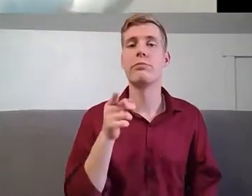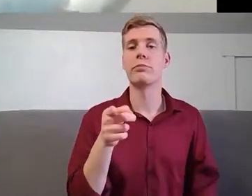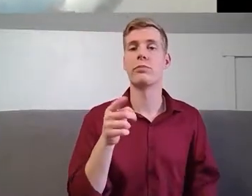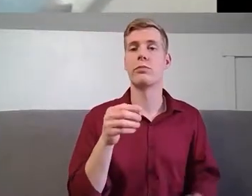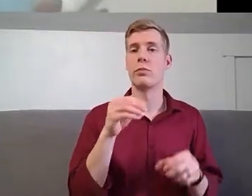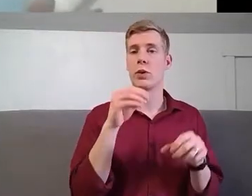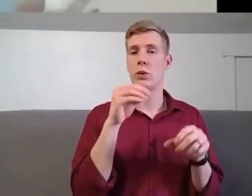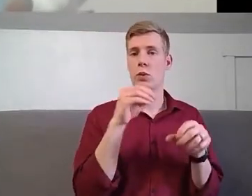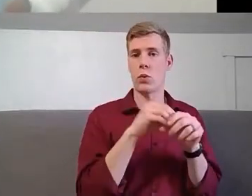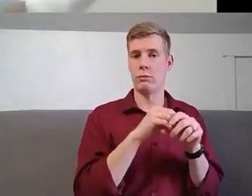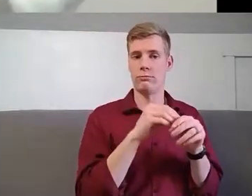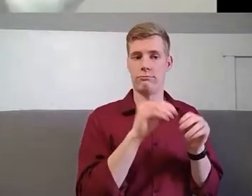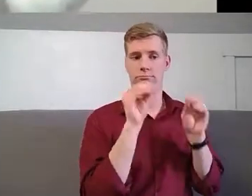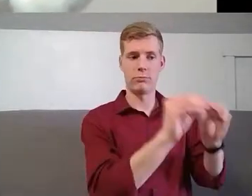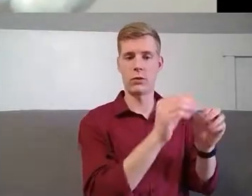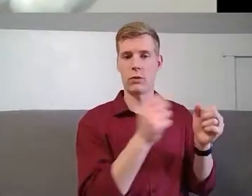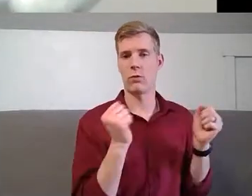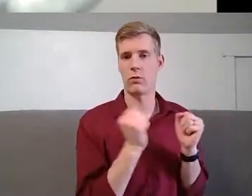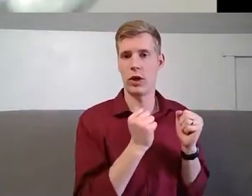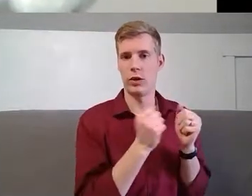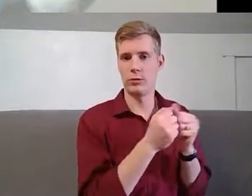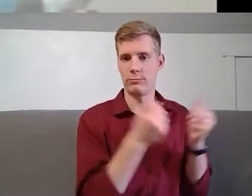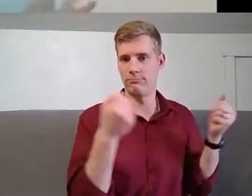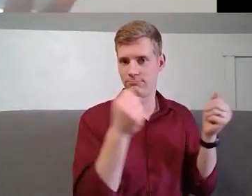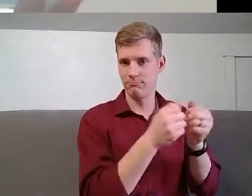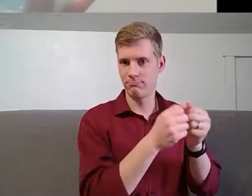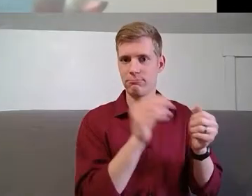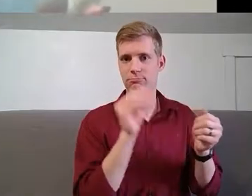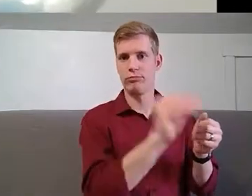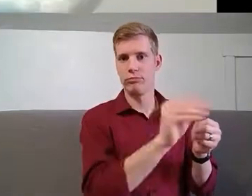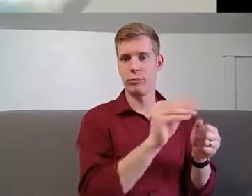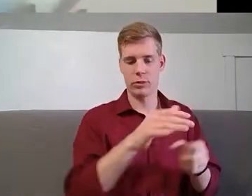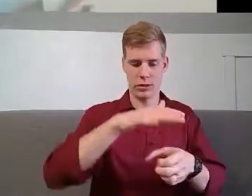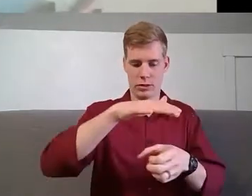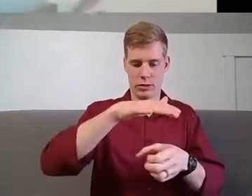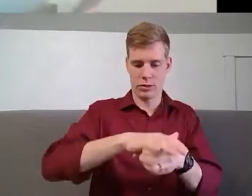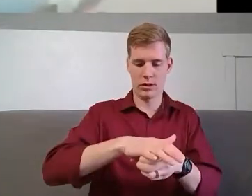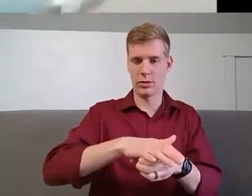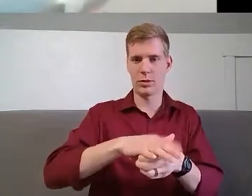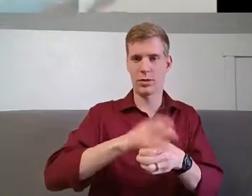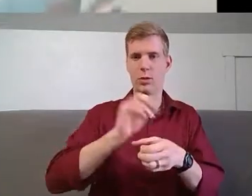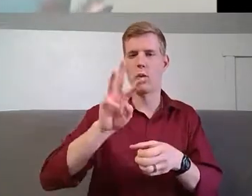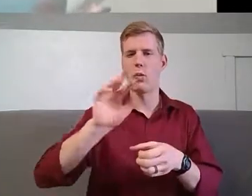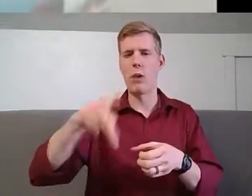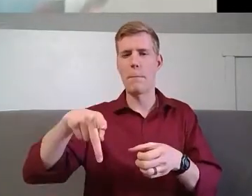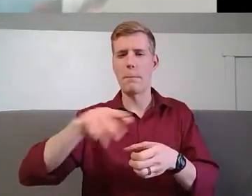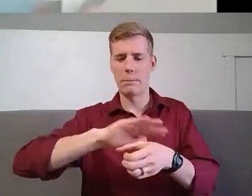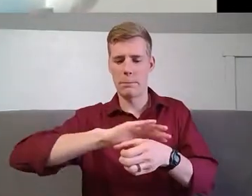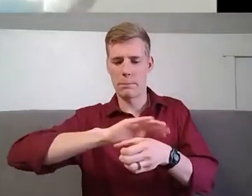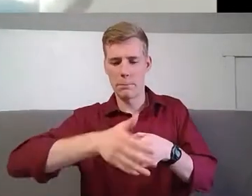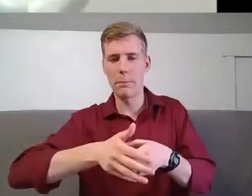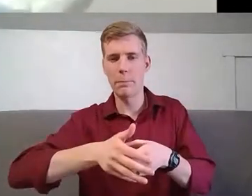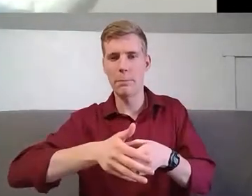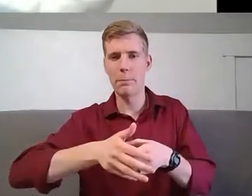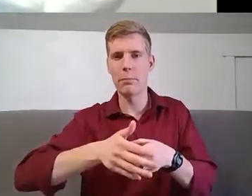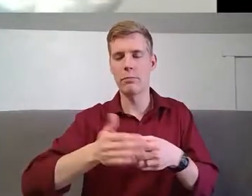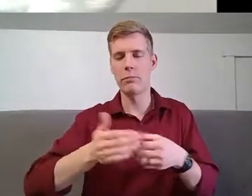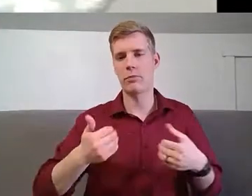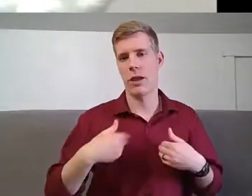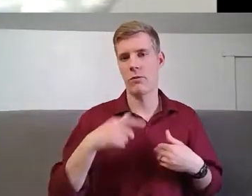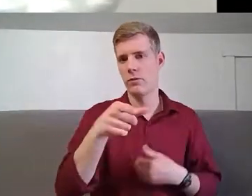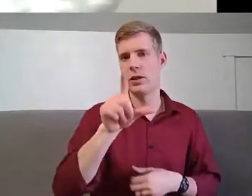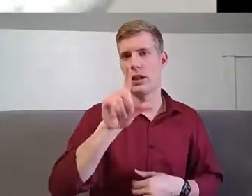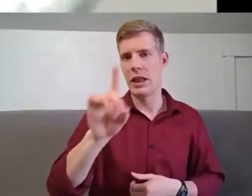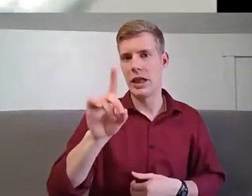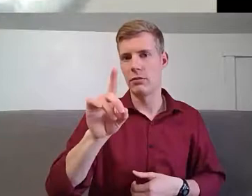the fridge, obviously in an airtight container, or plastic wrap over the top, or I have lids for these